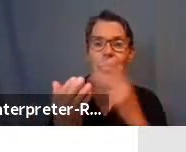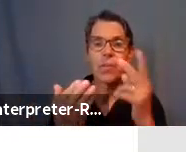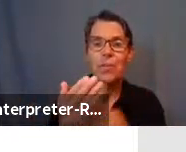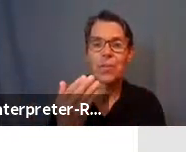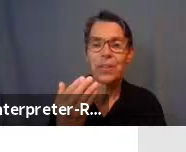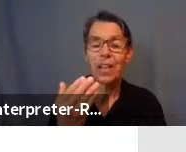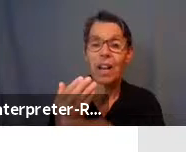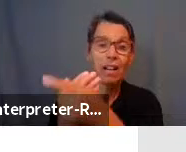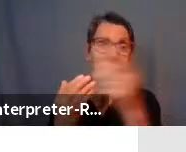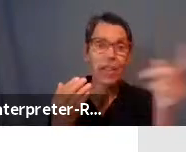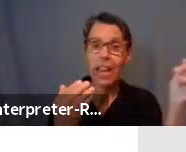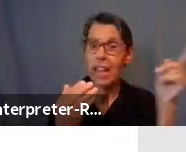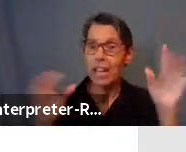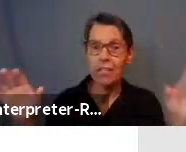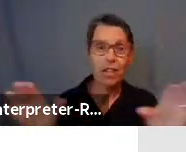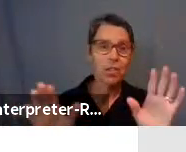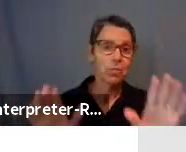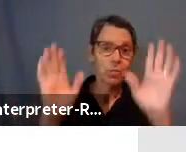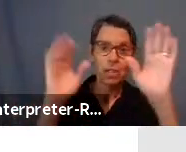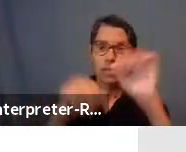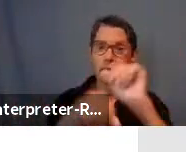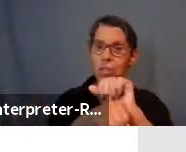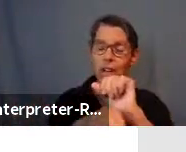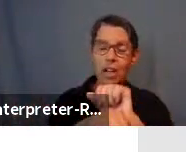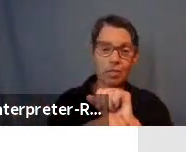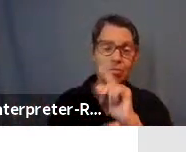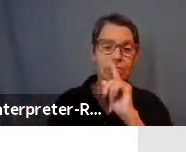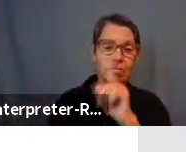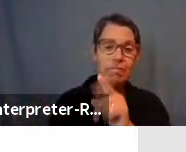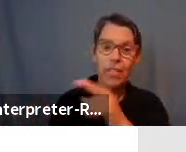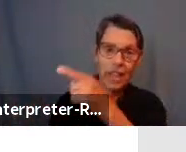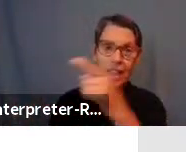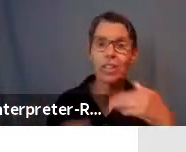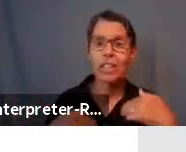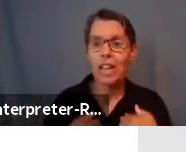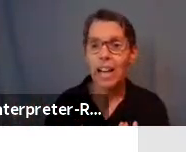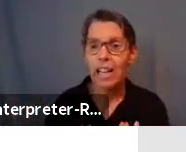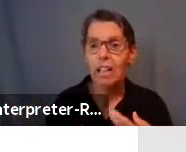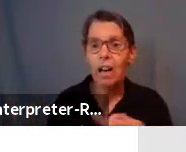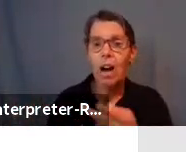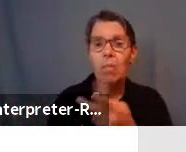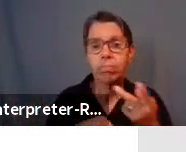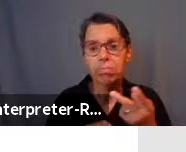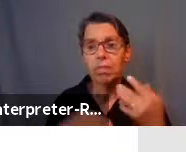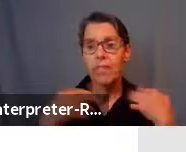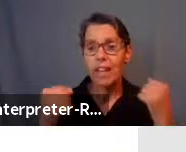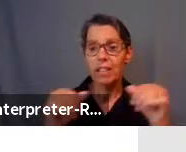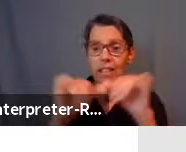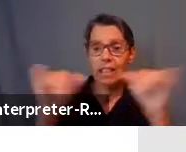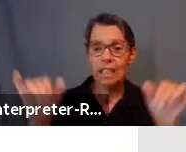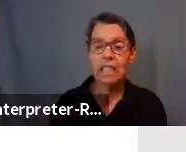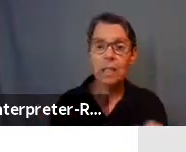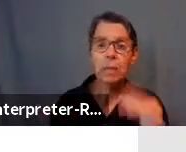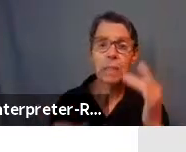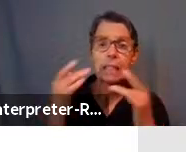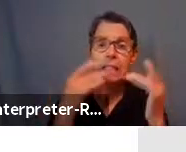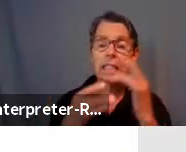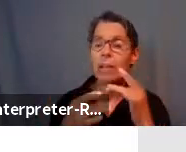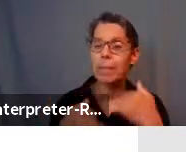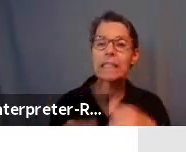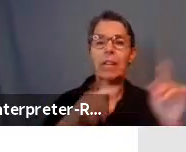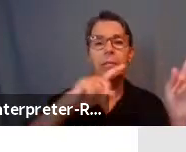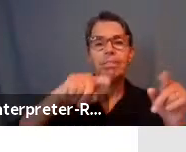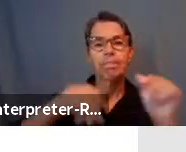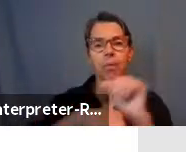an incredible job, great work, and they're tired and we're fatigued. Our health system is, but they continue to come to work every day.